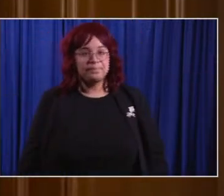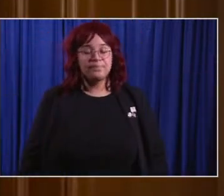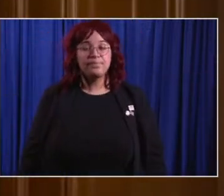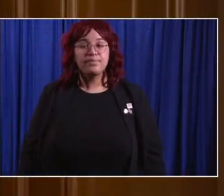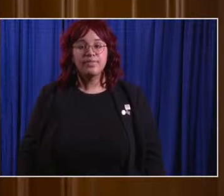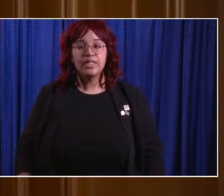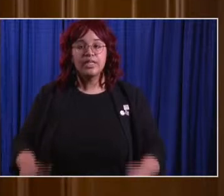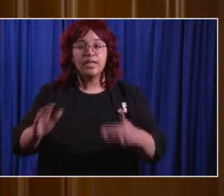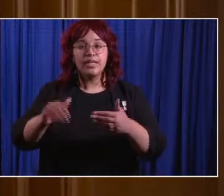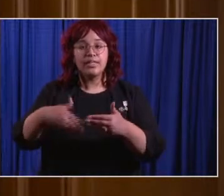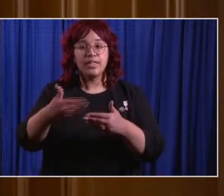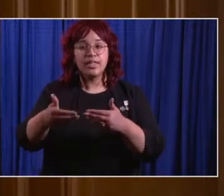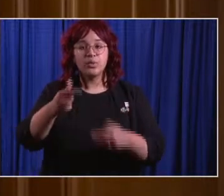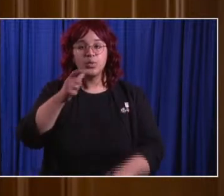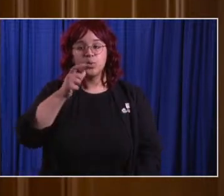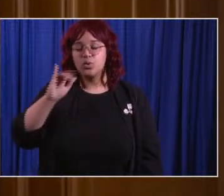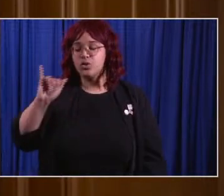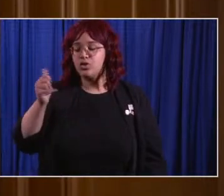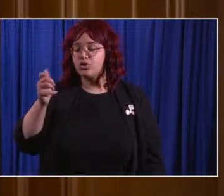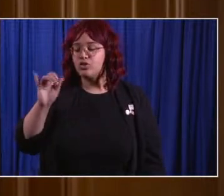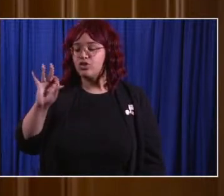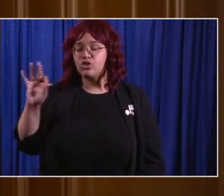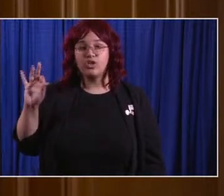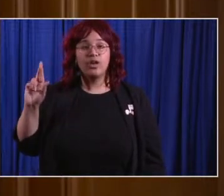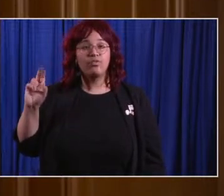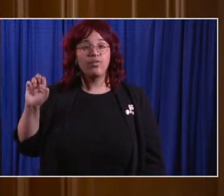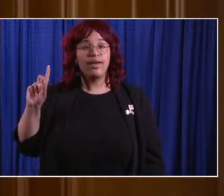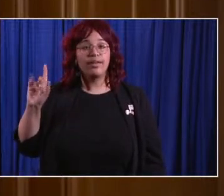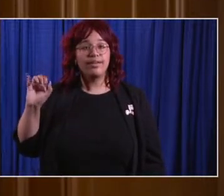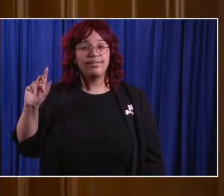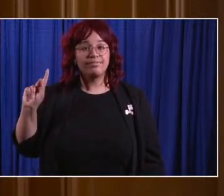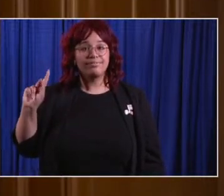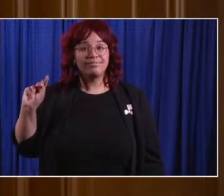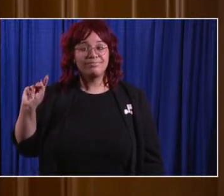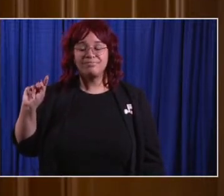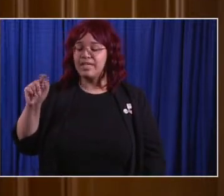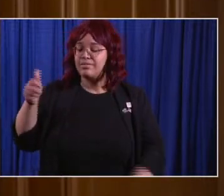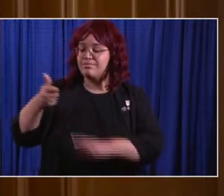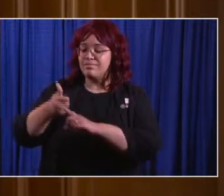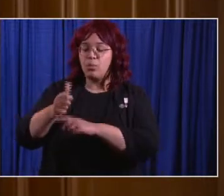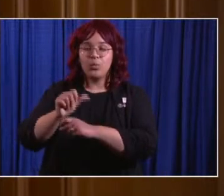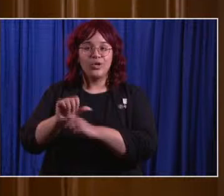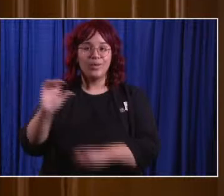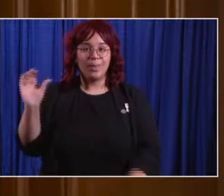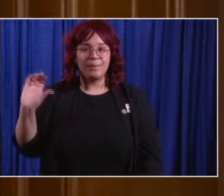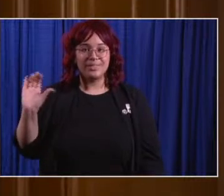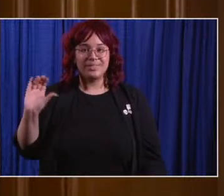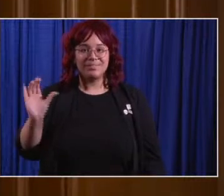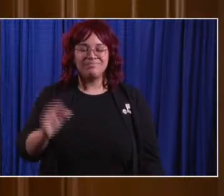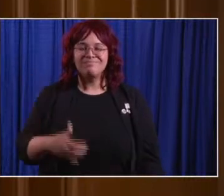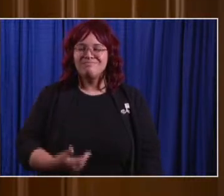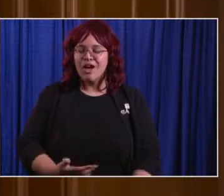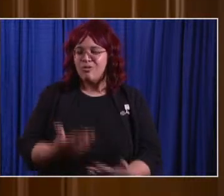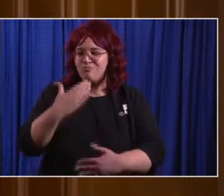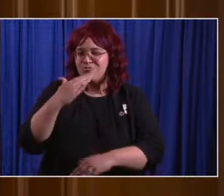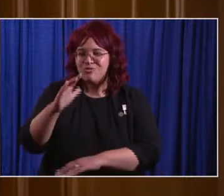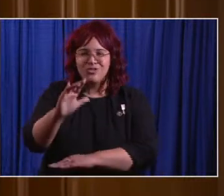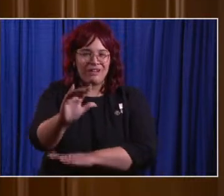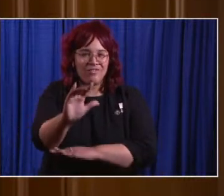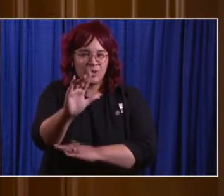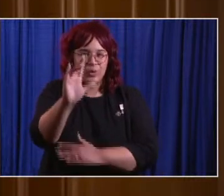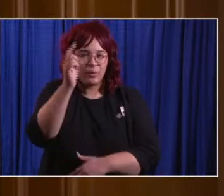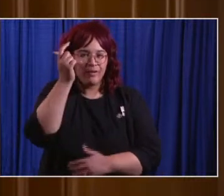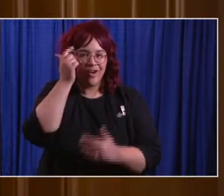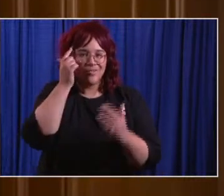Next question is from Jeff Reddick at WSYX in Columbus. Hey, Jeff. Good afternoon, Governor.